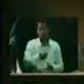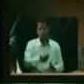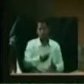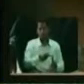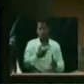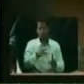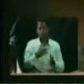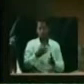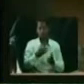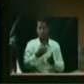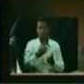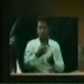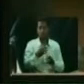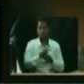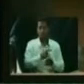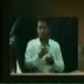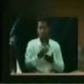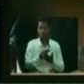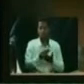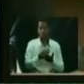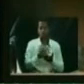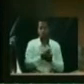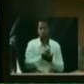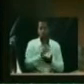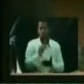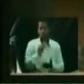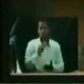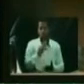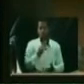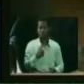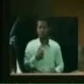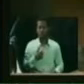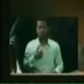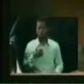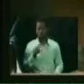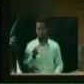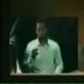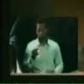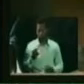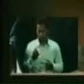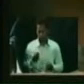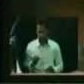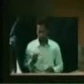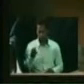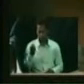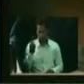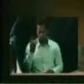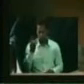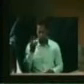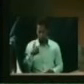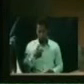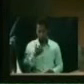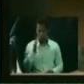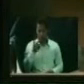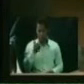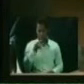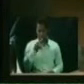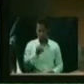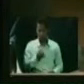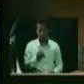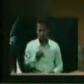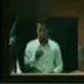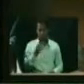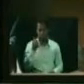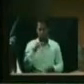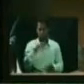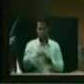So I guess I'm trying to understand why we would vote no. I mean, I'm fine with never